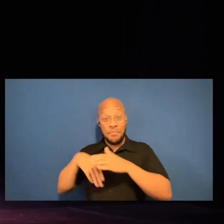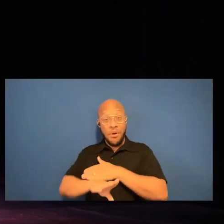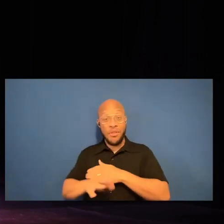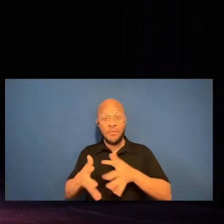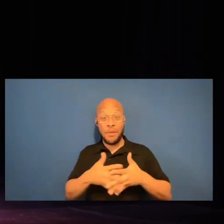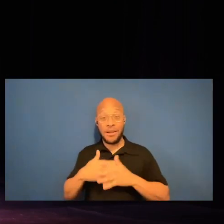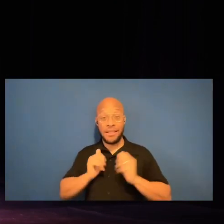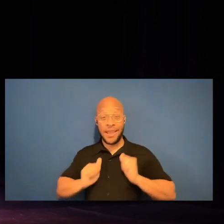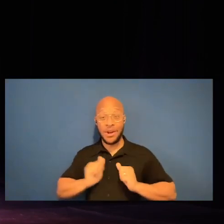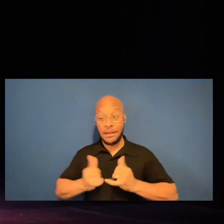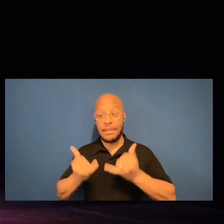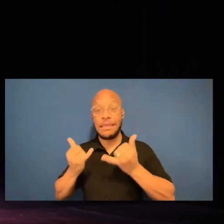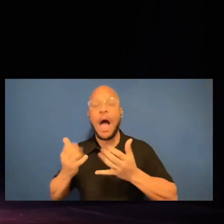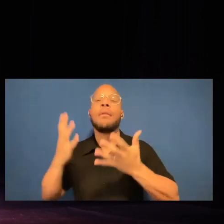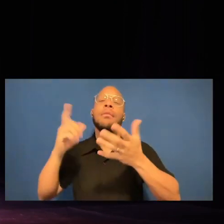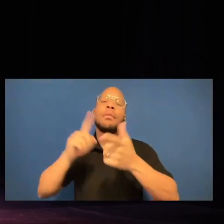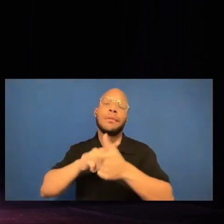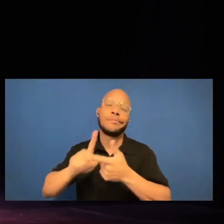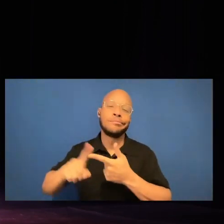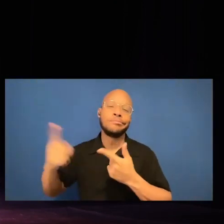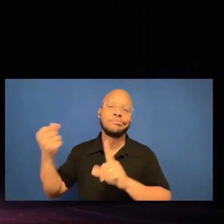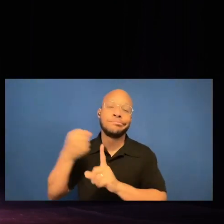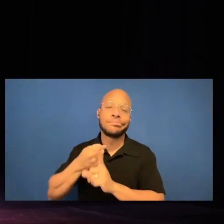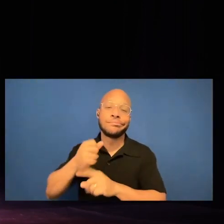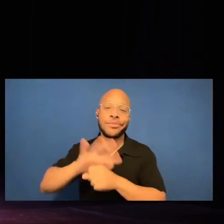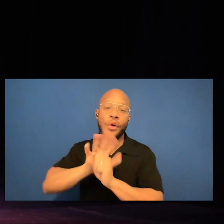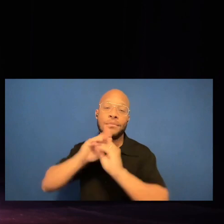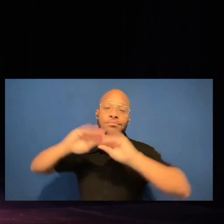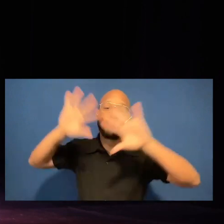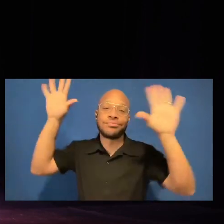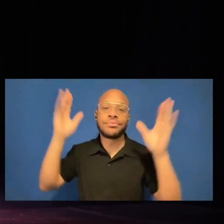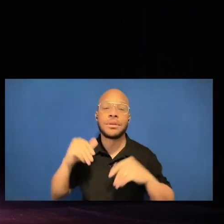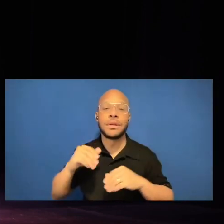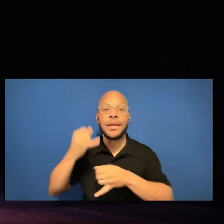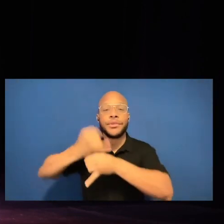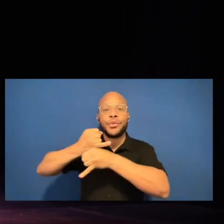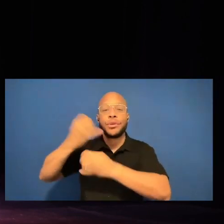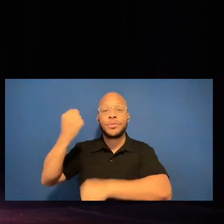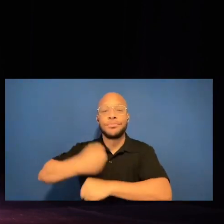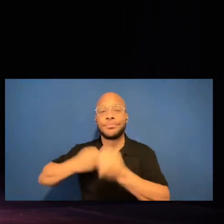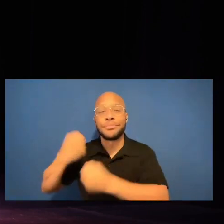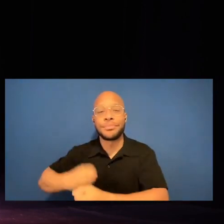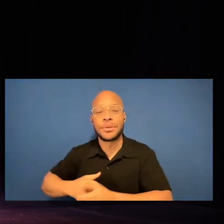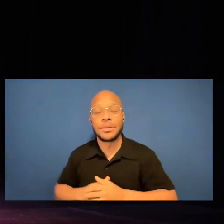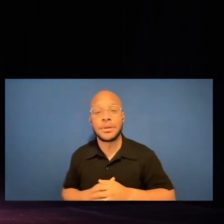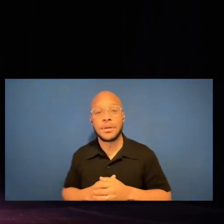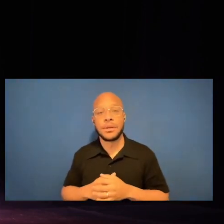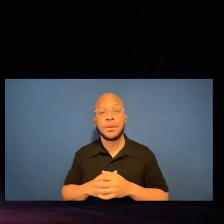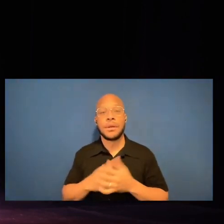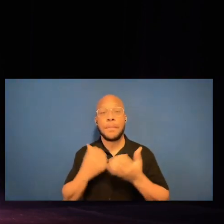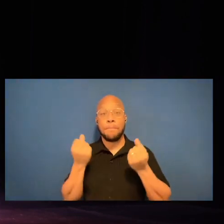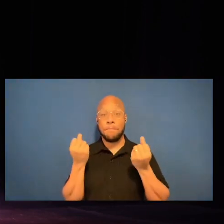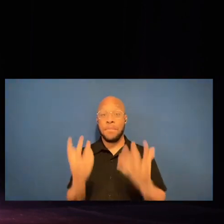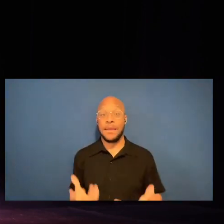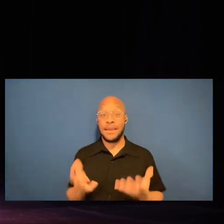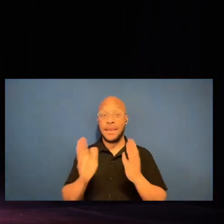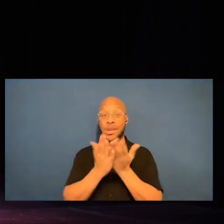theaters crawl their way back, opening doors, but leaving thousands of our friends and colleagues on the outside of the walls they helped